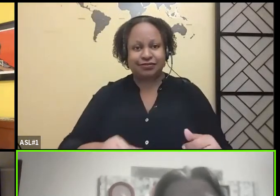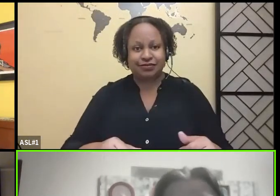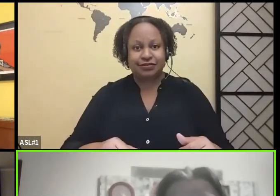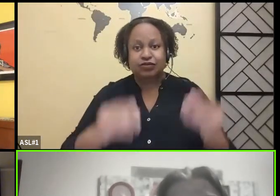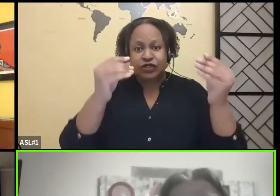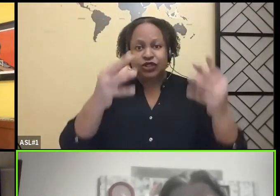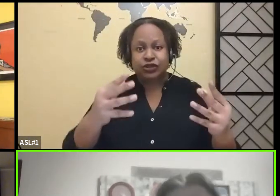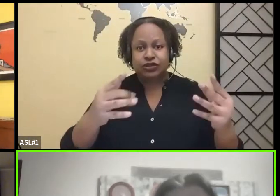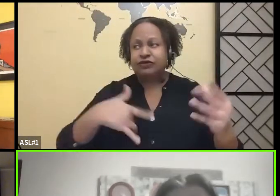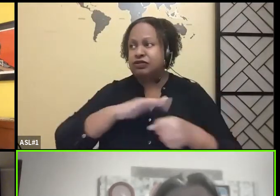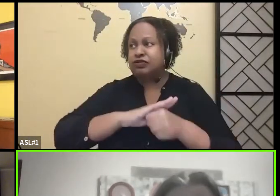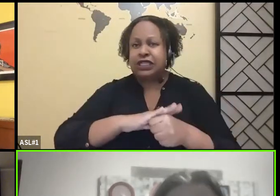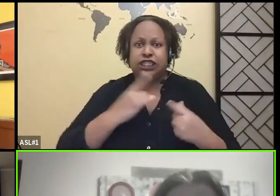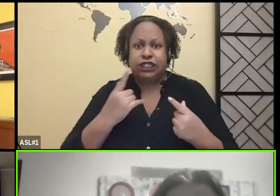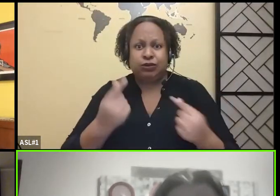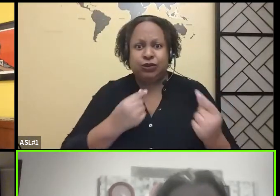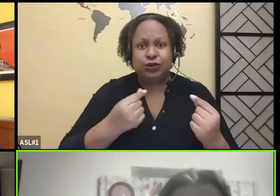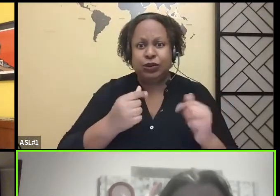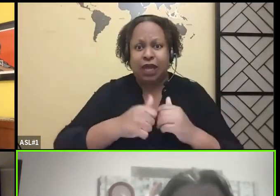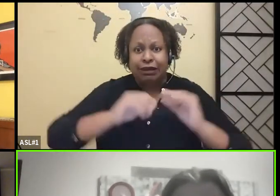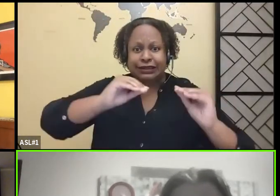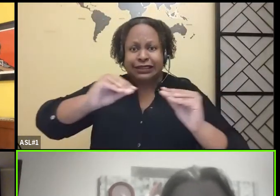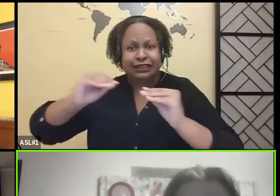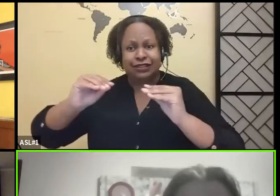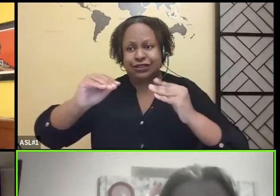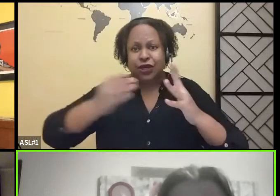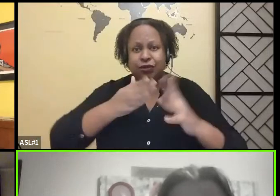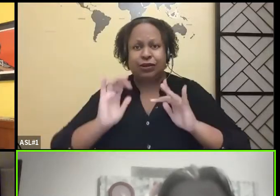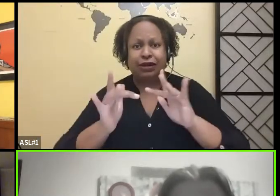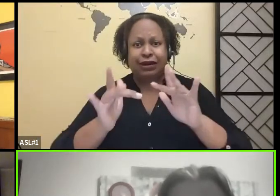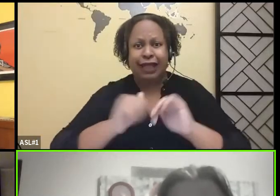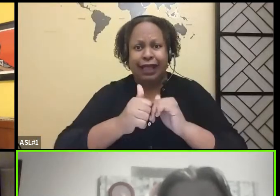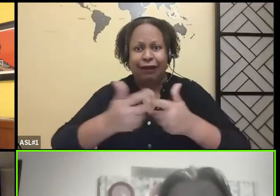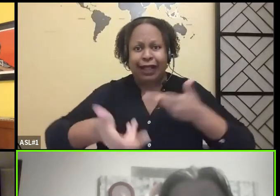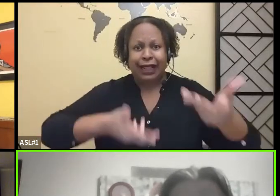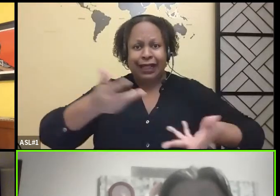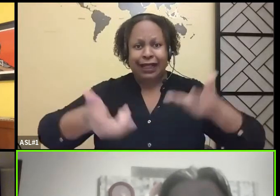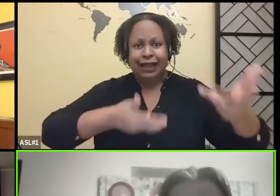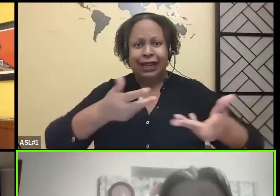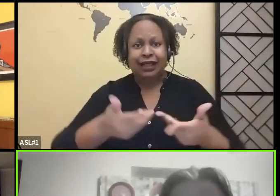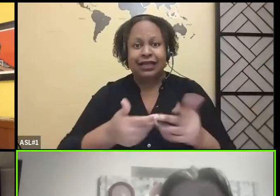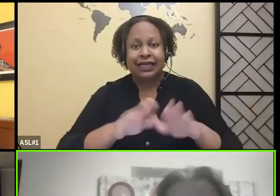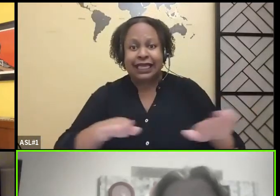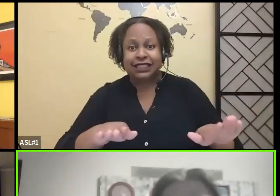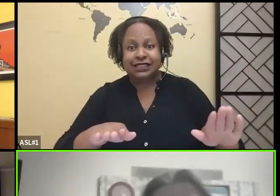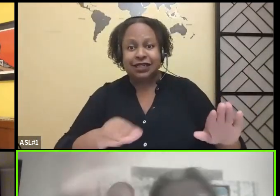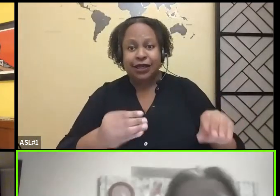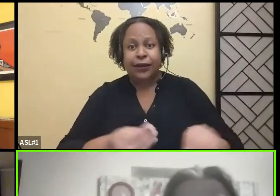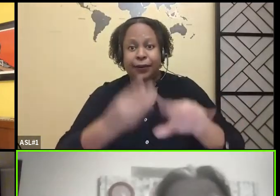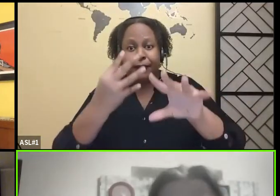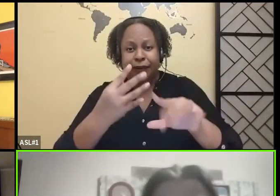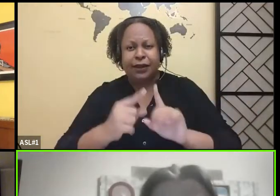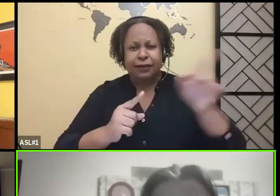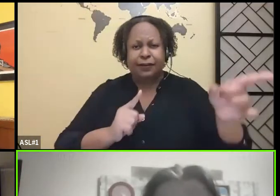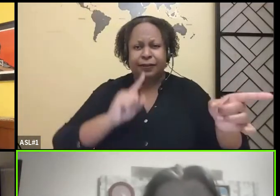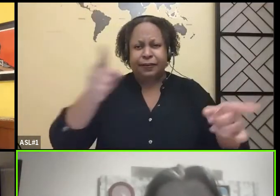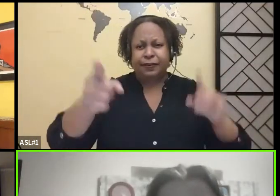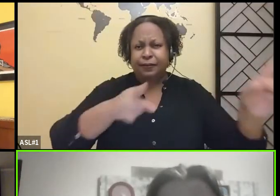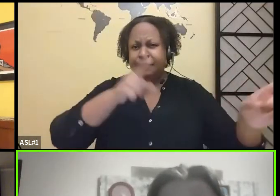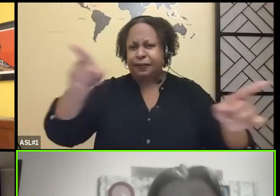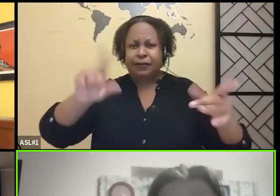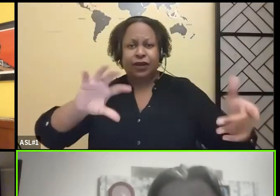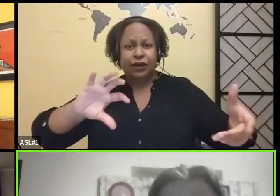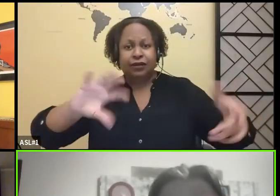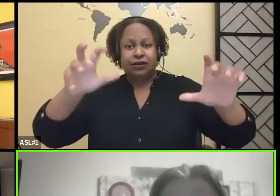teachers stressed out trying to figure out how to impart knowledge through the internet to a bunch of kids who are now in all kind of crazy situations